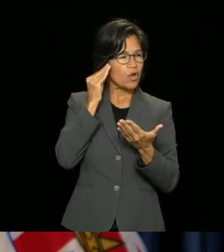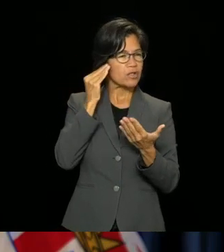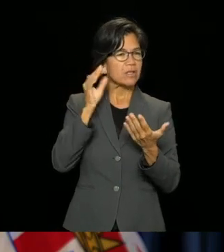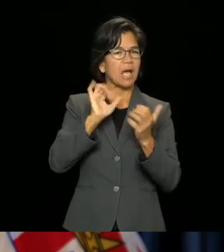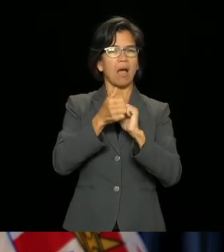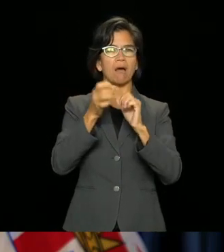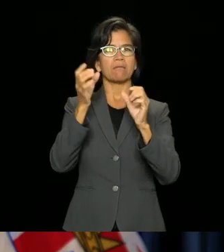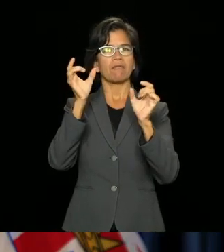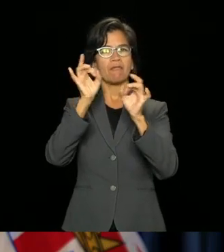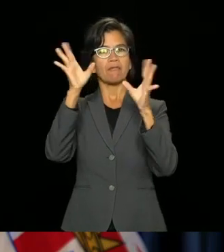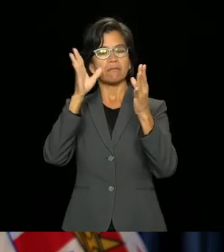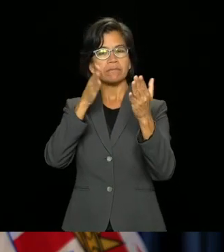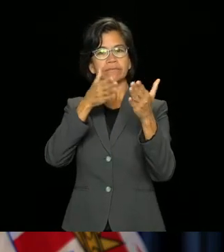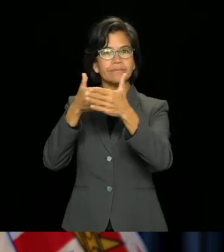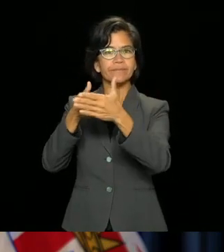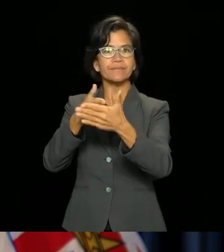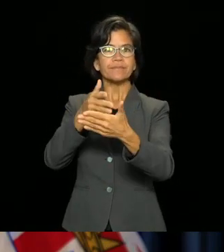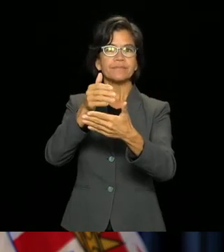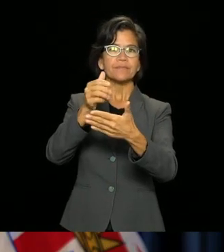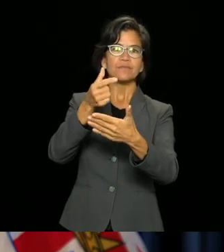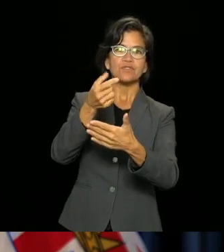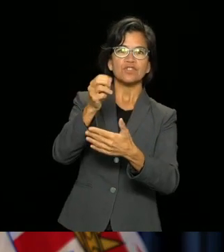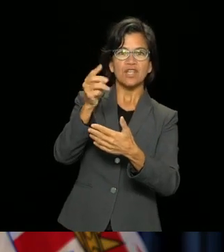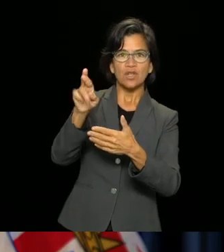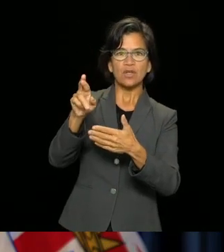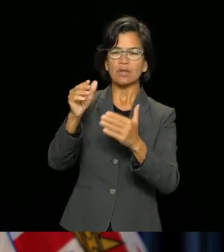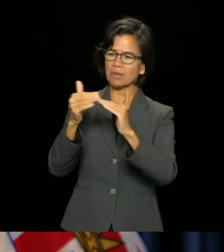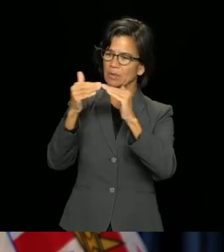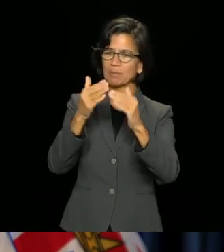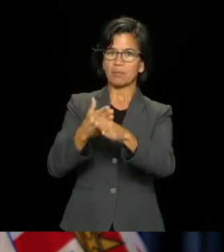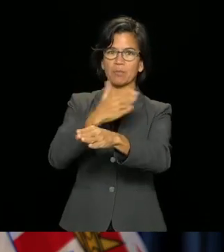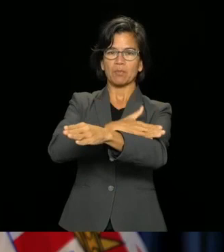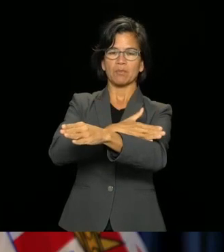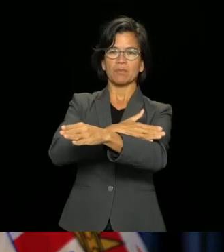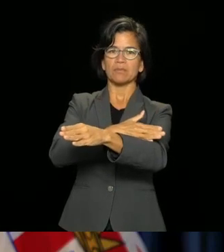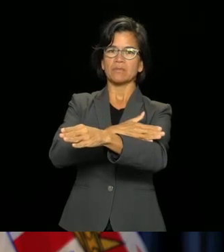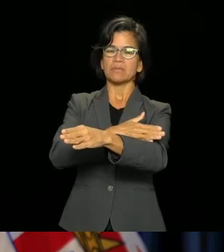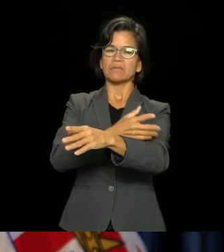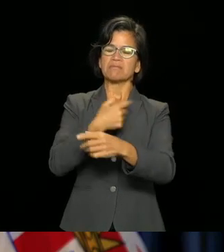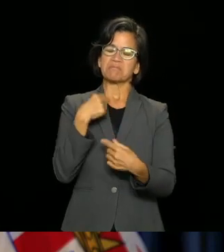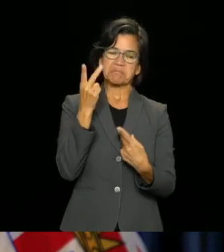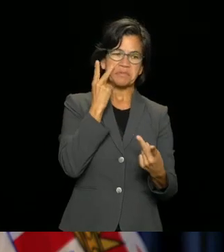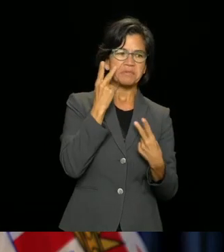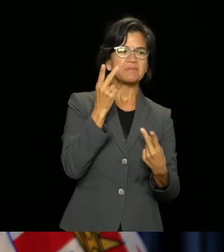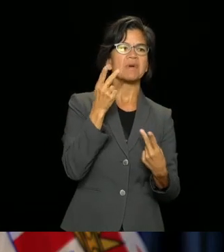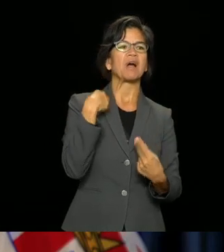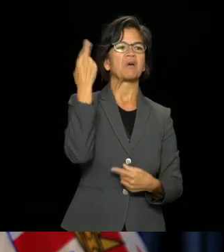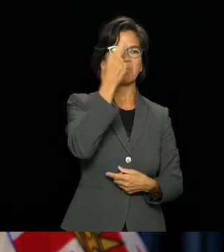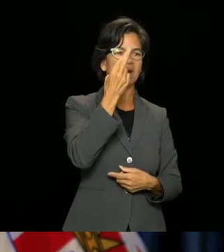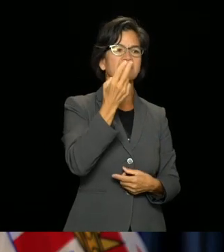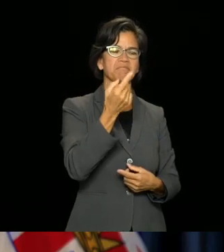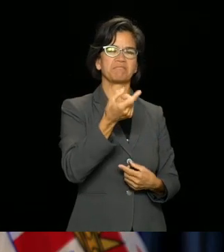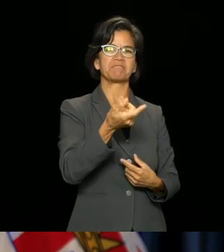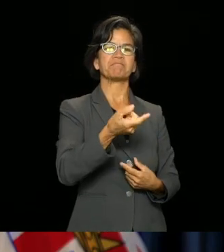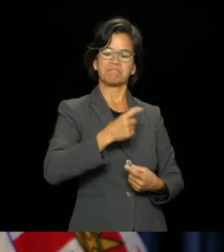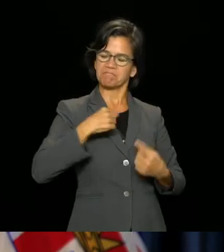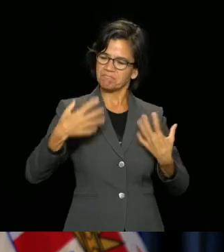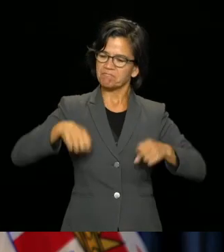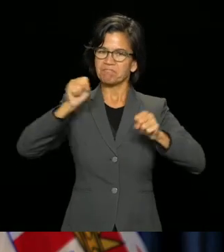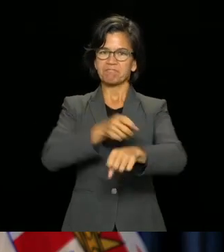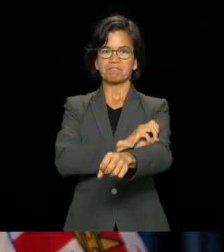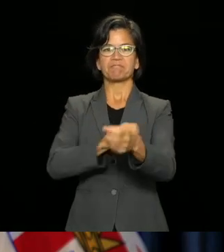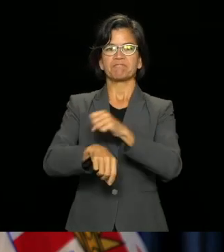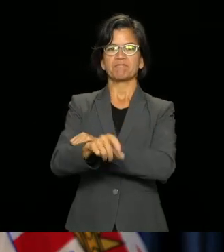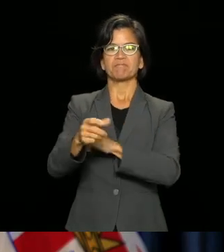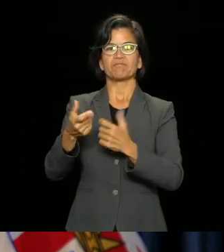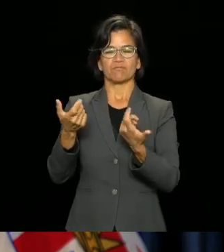about gender-based violence. And I knew I wanted to do more. I wanted to change the system. And that was part of my motivation to run for